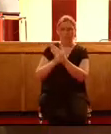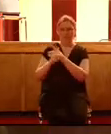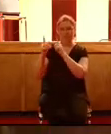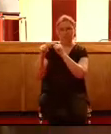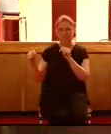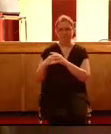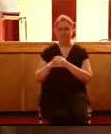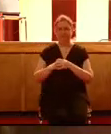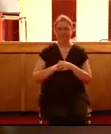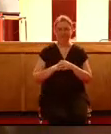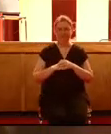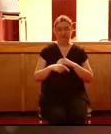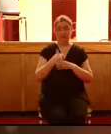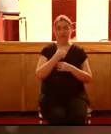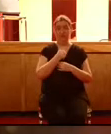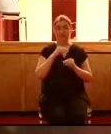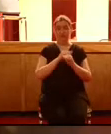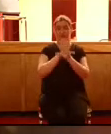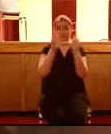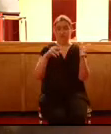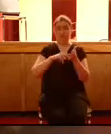To me, transparency means honesty.